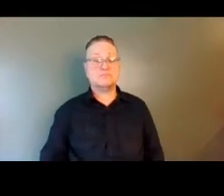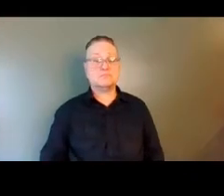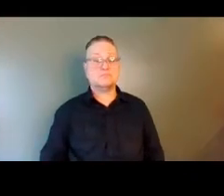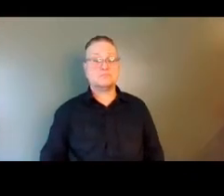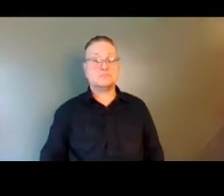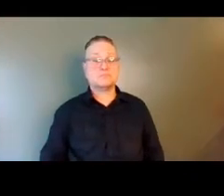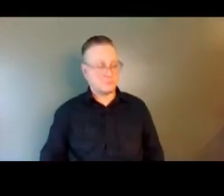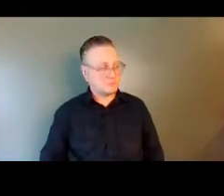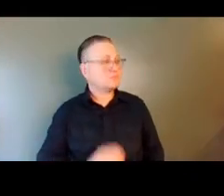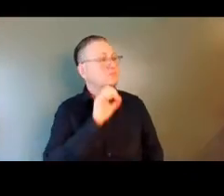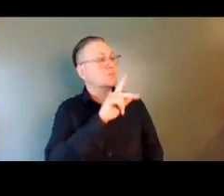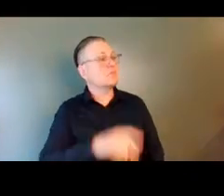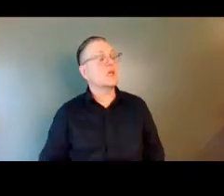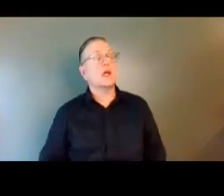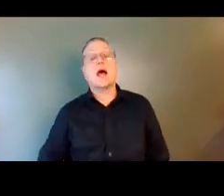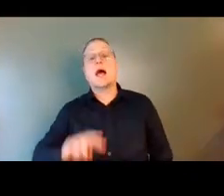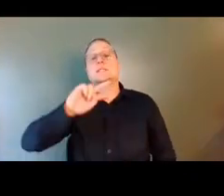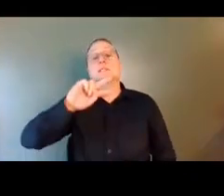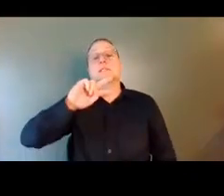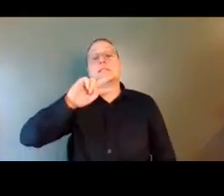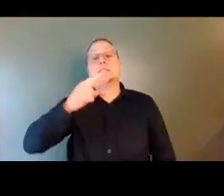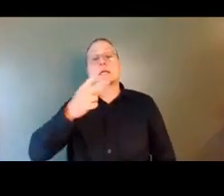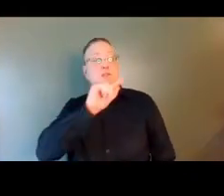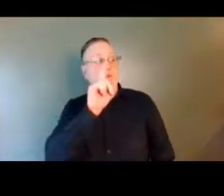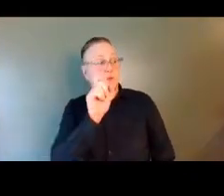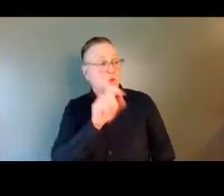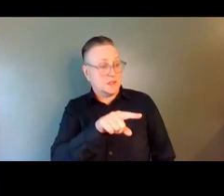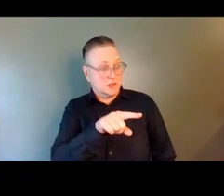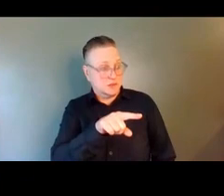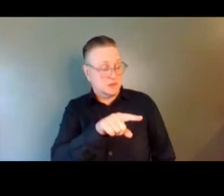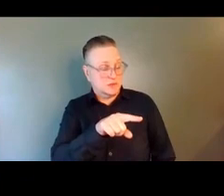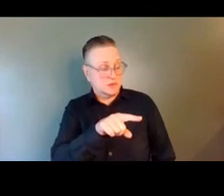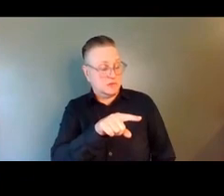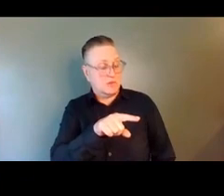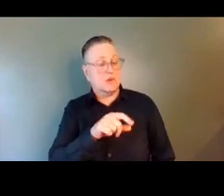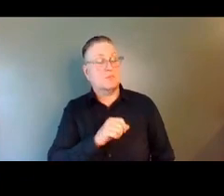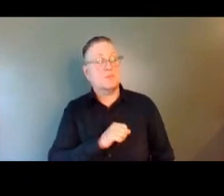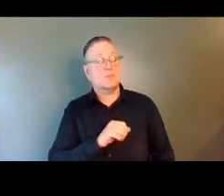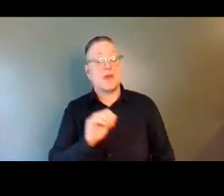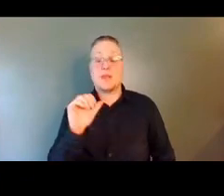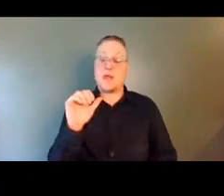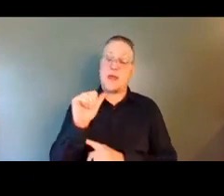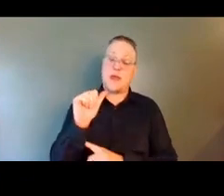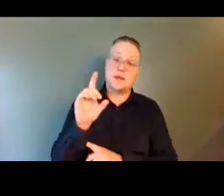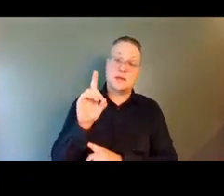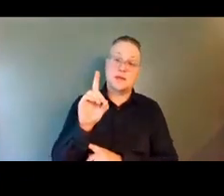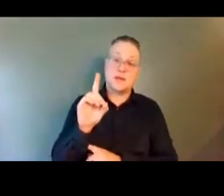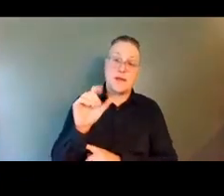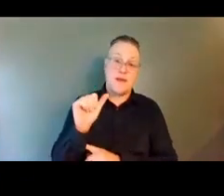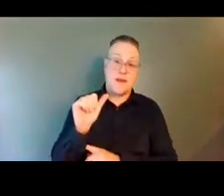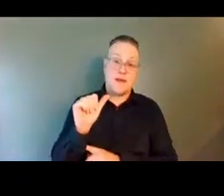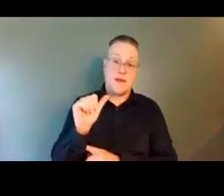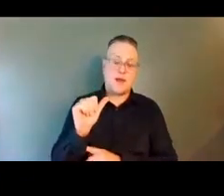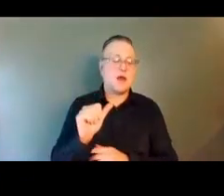All right, and our second question is, what part or parts of the Americans with